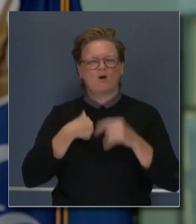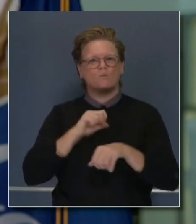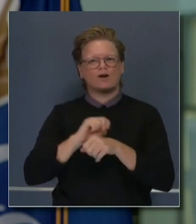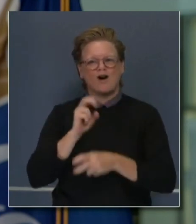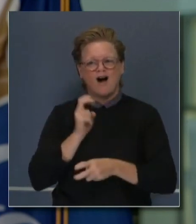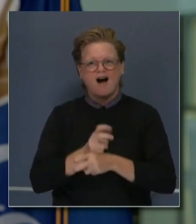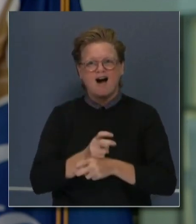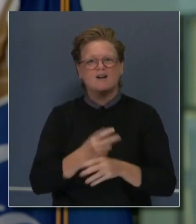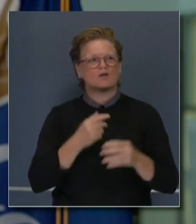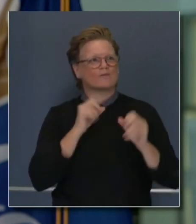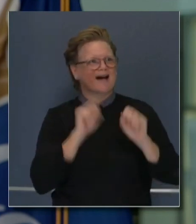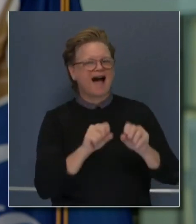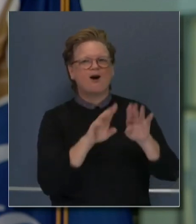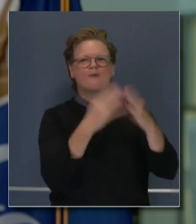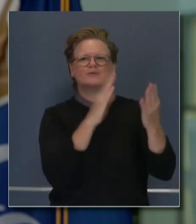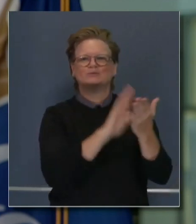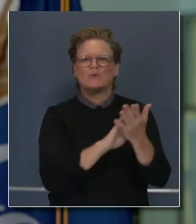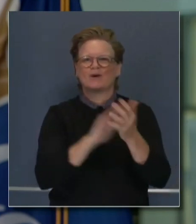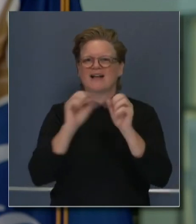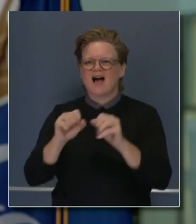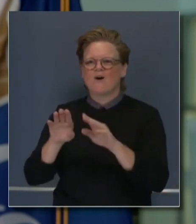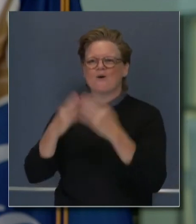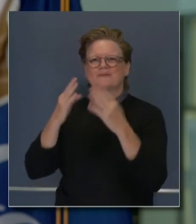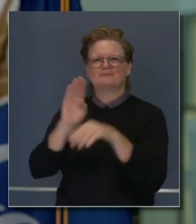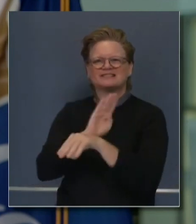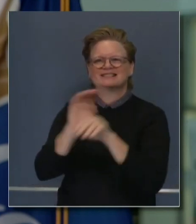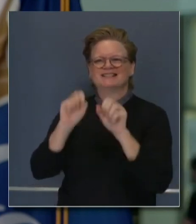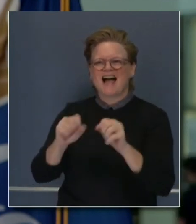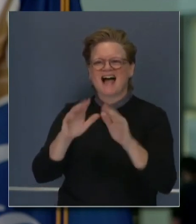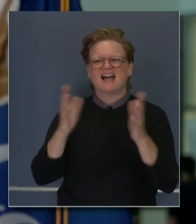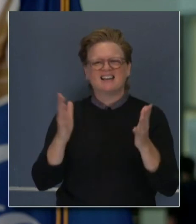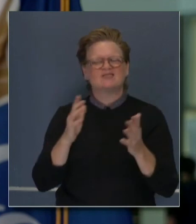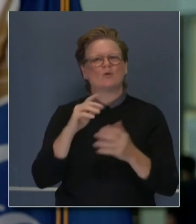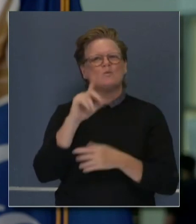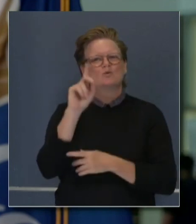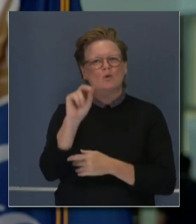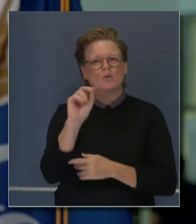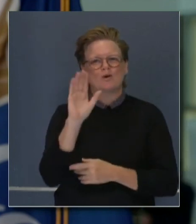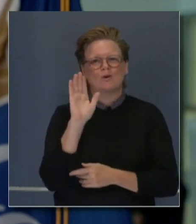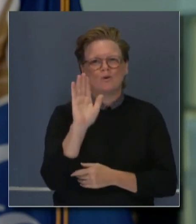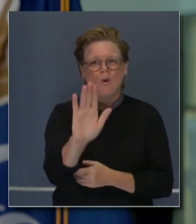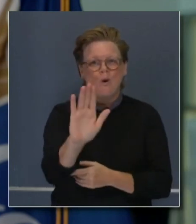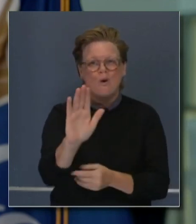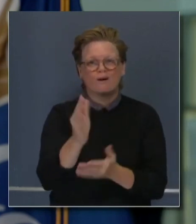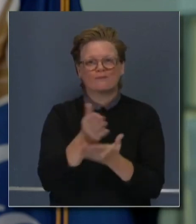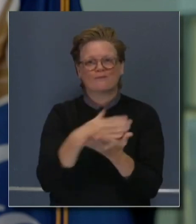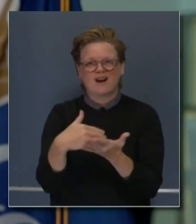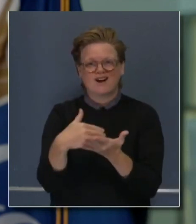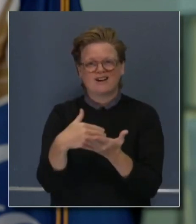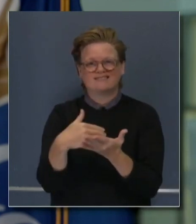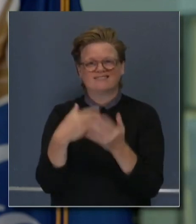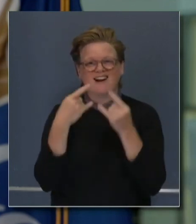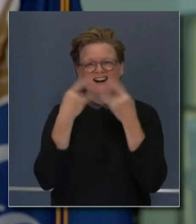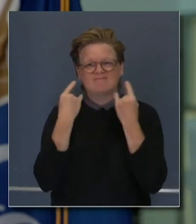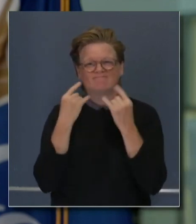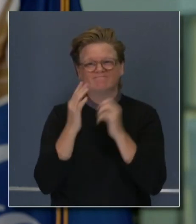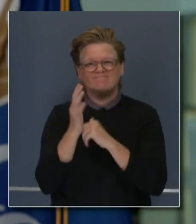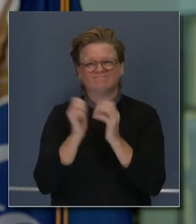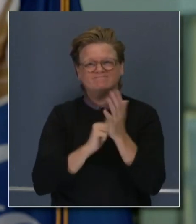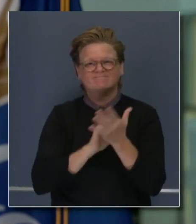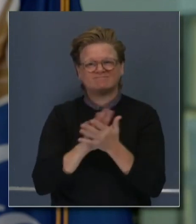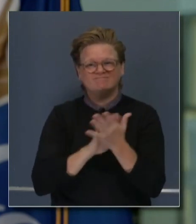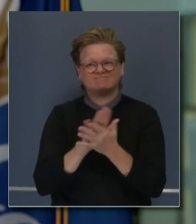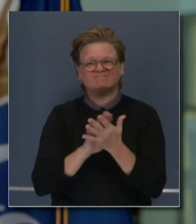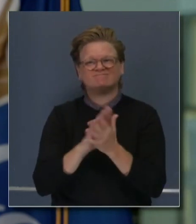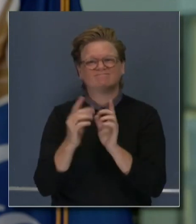businesses, by doing everything in our power to mitigate the spread of this disease. And that must be and continue to be